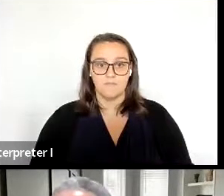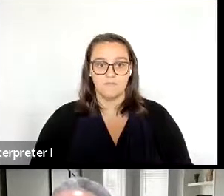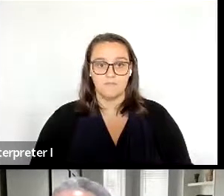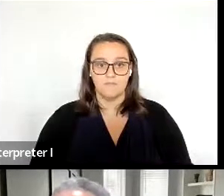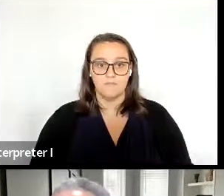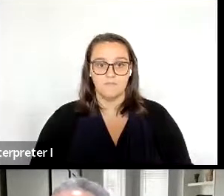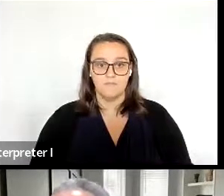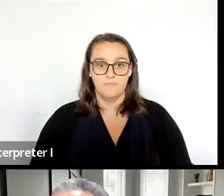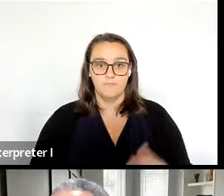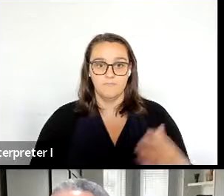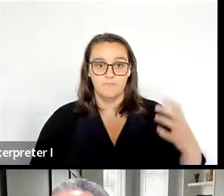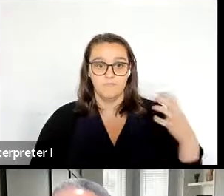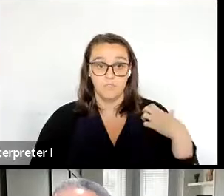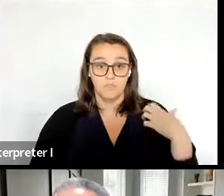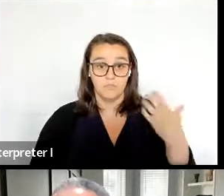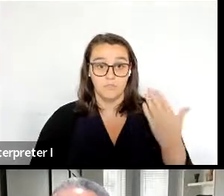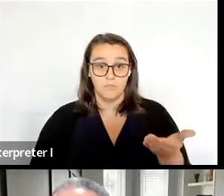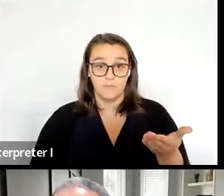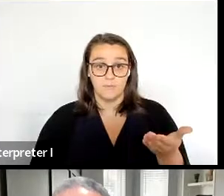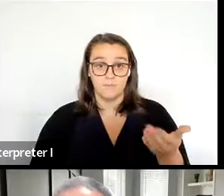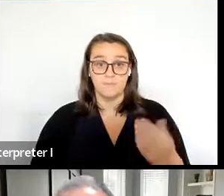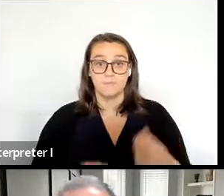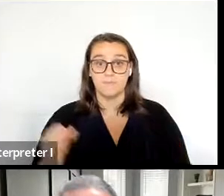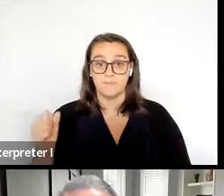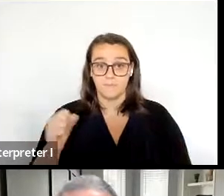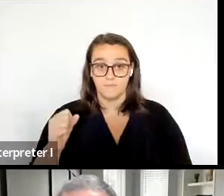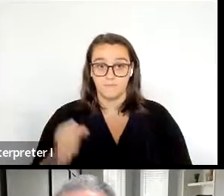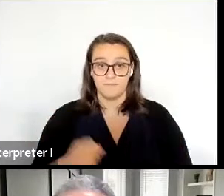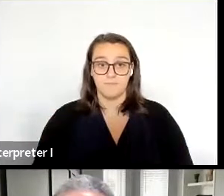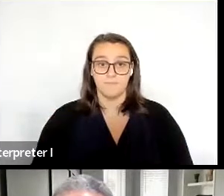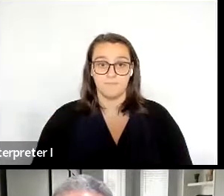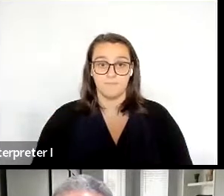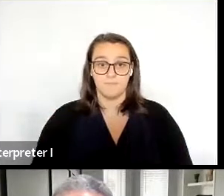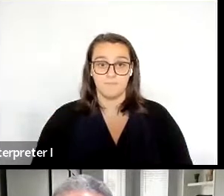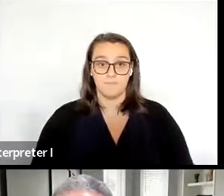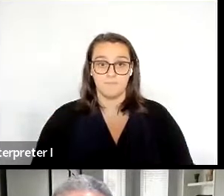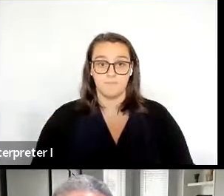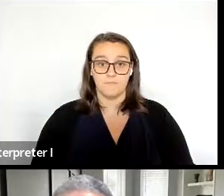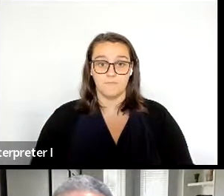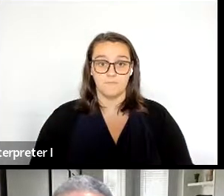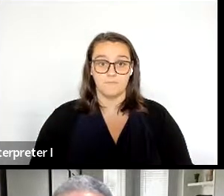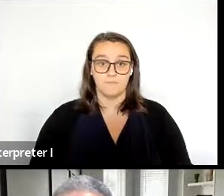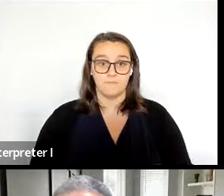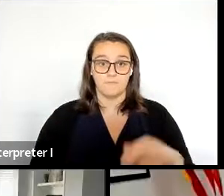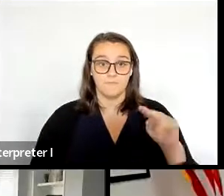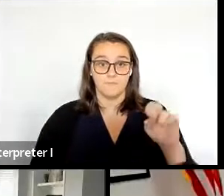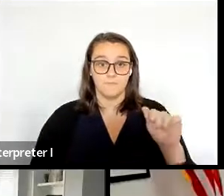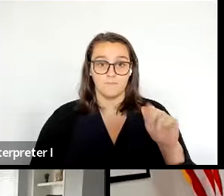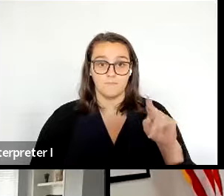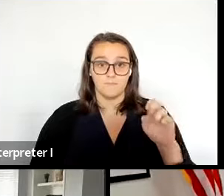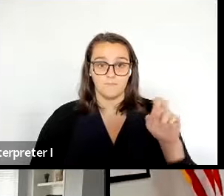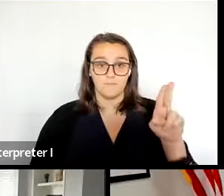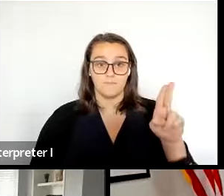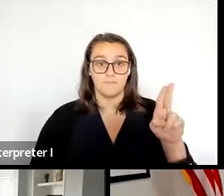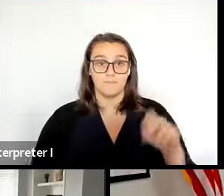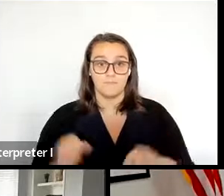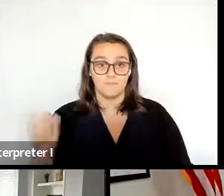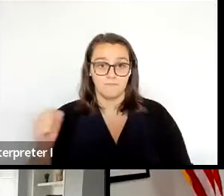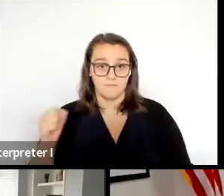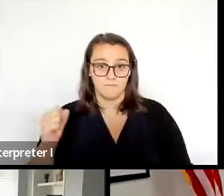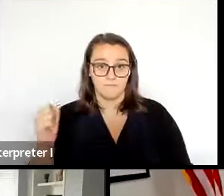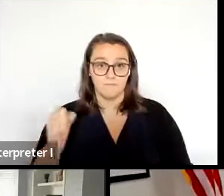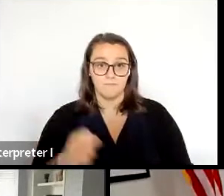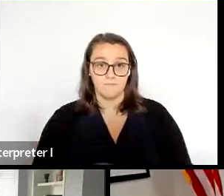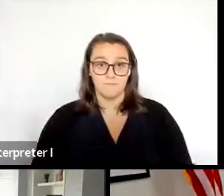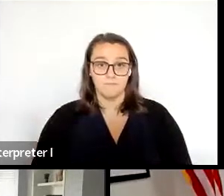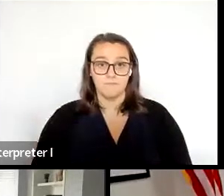yes. Chairman Mendelson. Yes. Chairman Mendelson votes yes. Councilmember Nadeau. Yes. Councilmember Nadeau